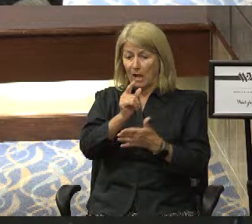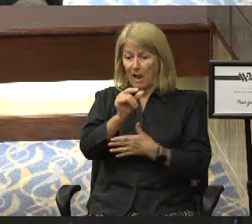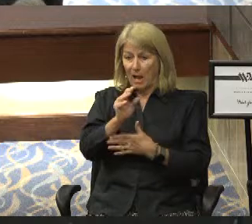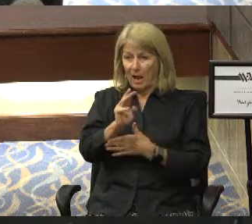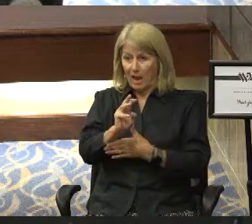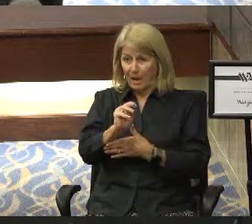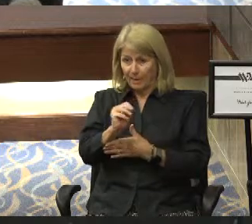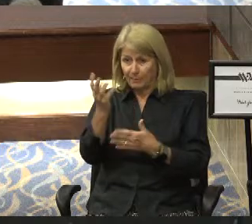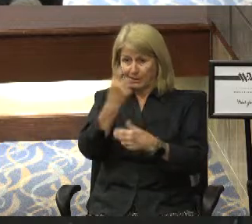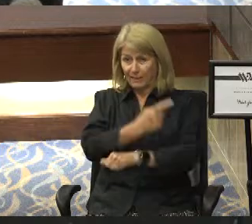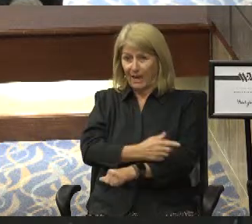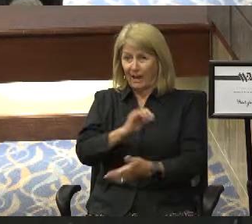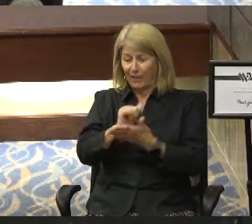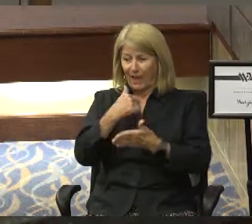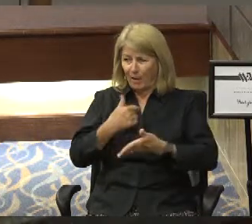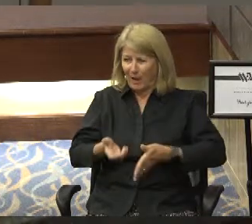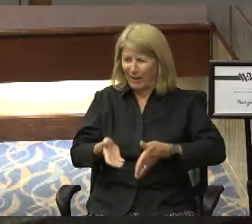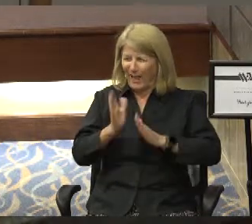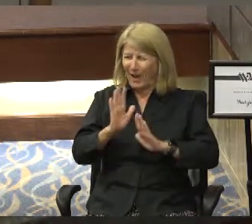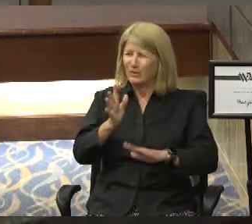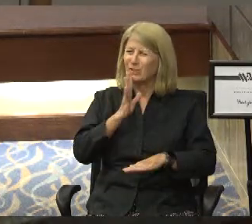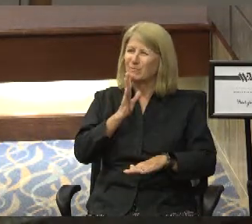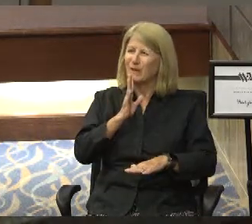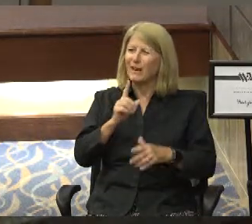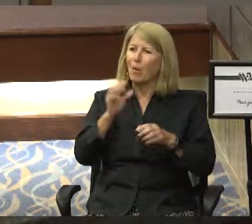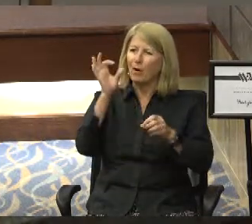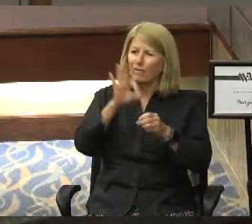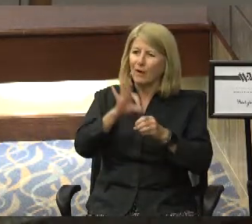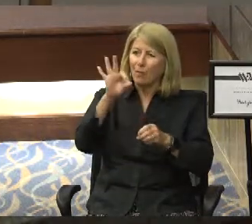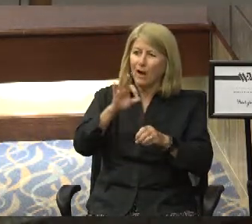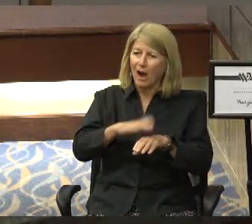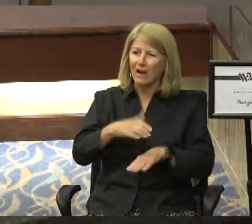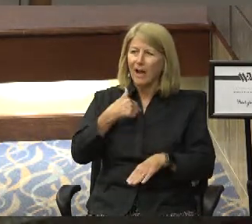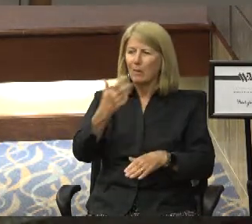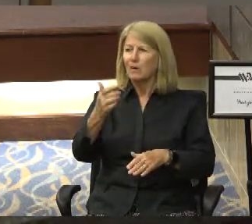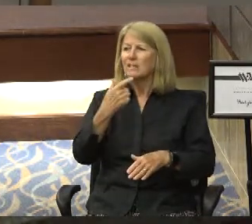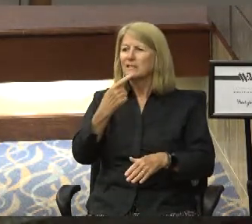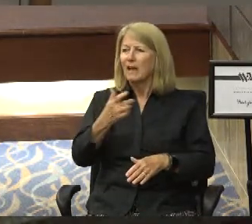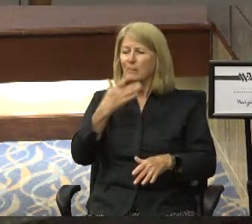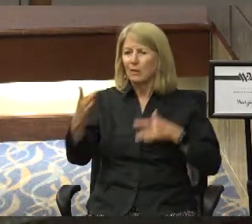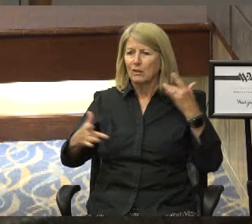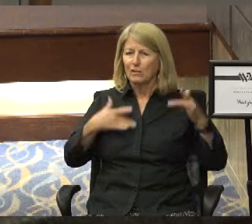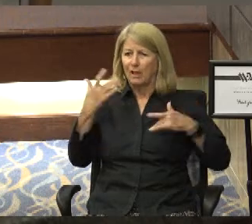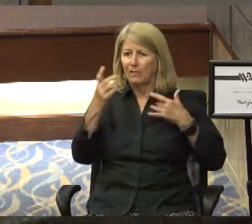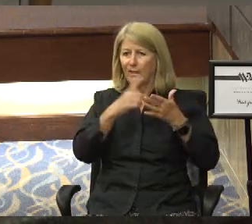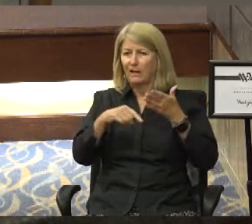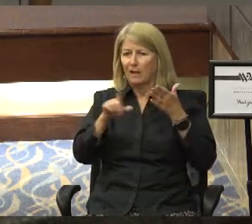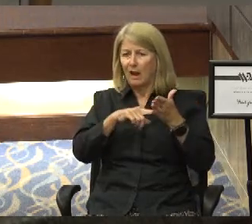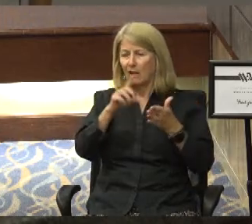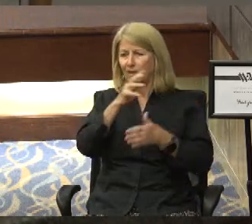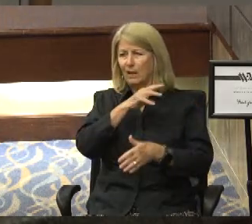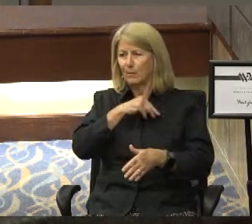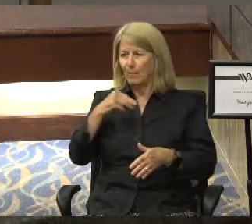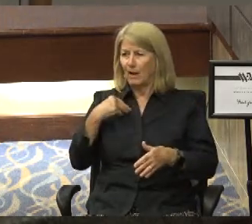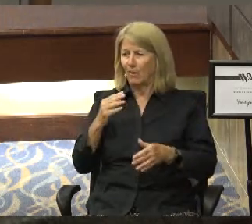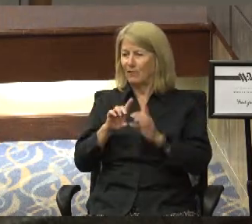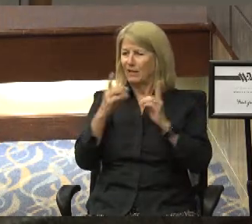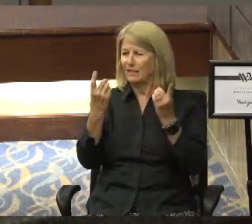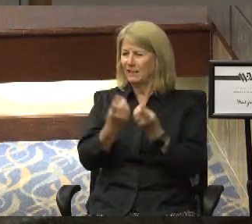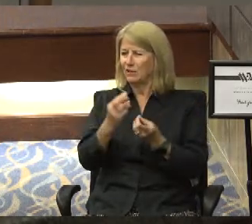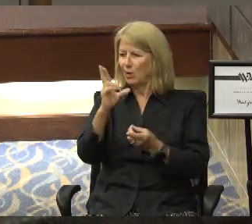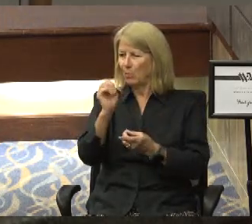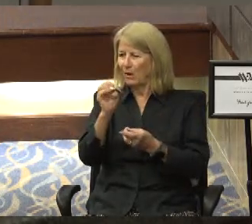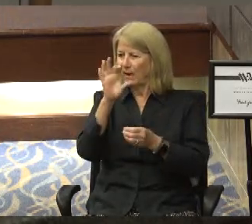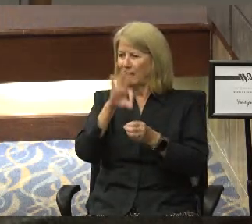vote on. I did want to express my enthusiasm for the canceling of the mayoral and District 3 elections, which is really, I think,